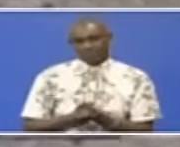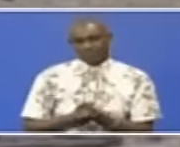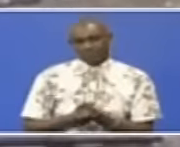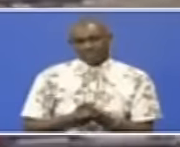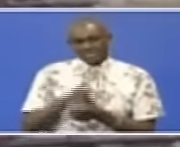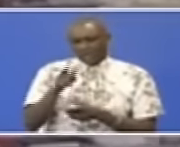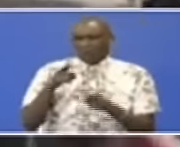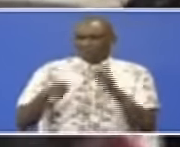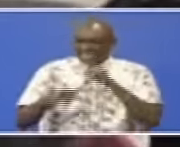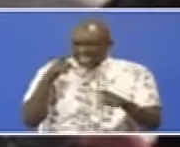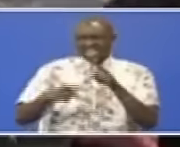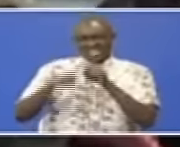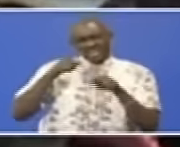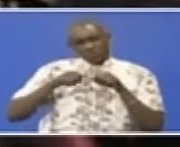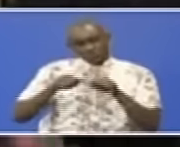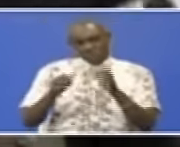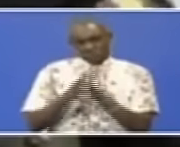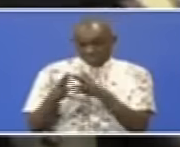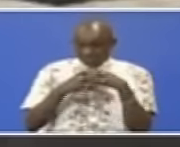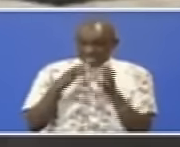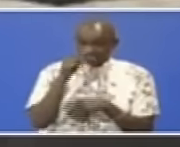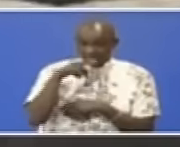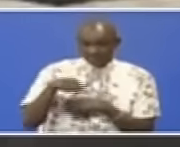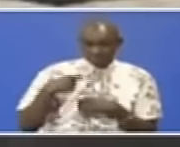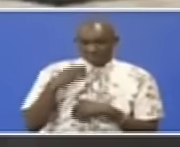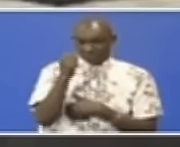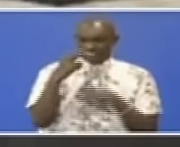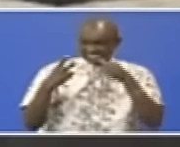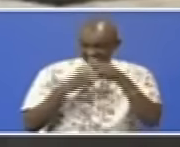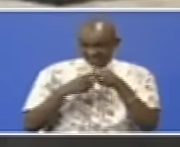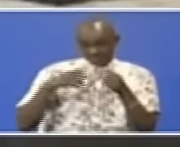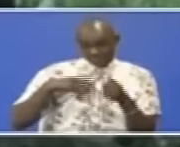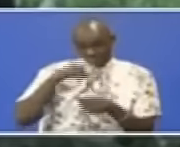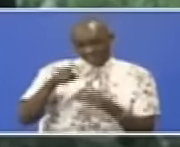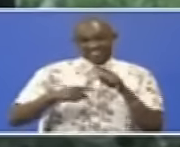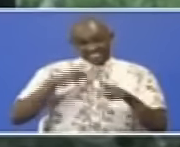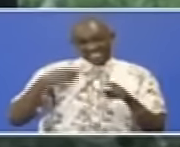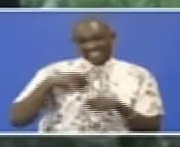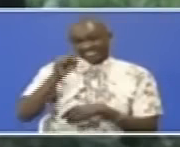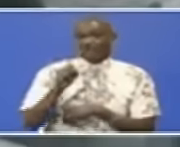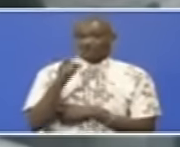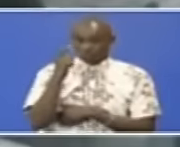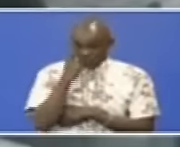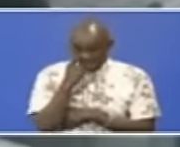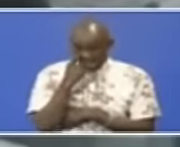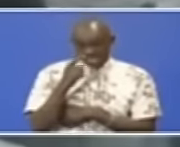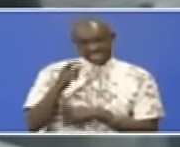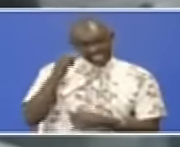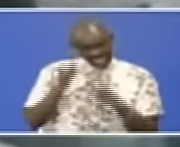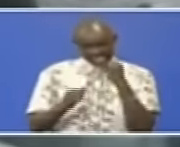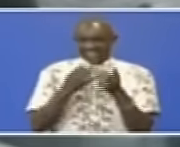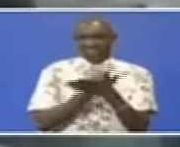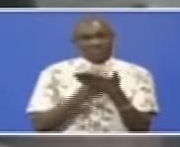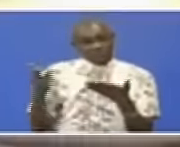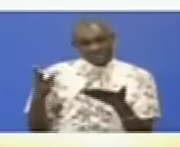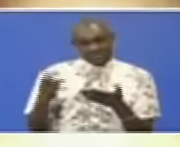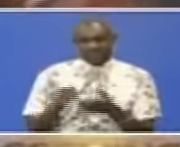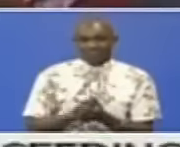The massacre continues, UN says at least 57 children killed in South Sudan in the last 3 weeks.